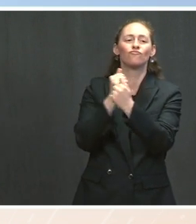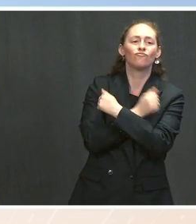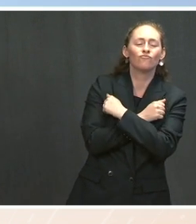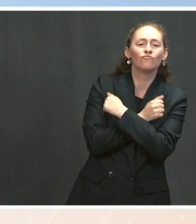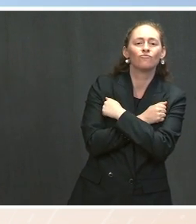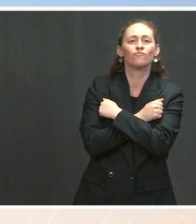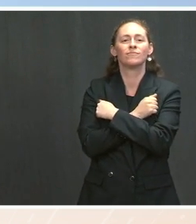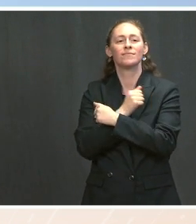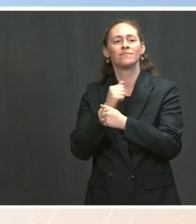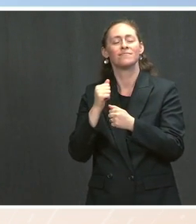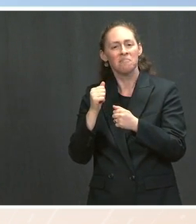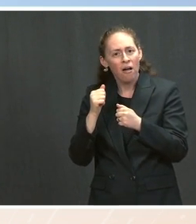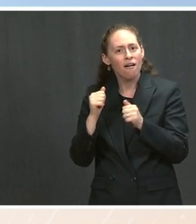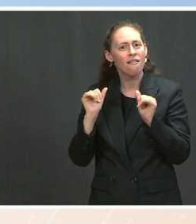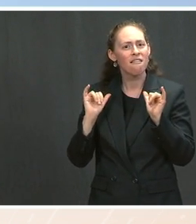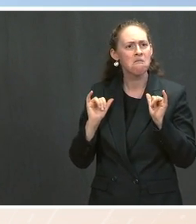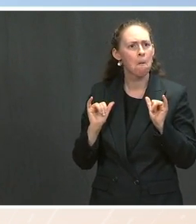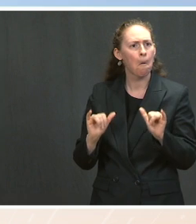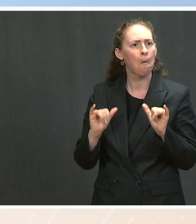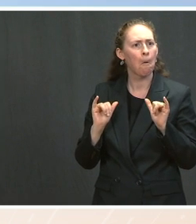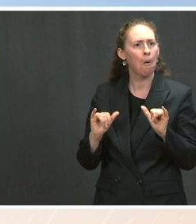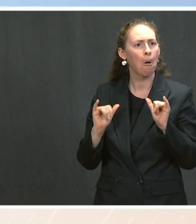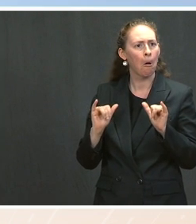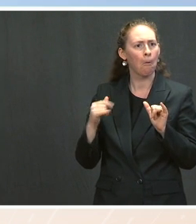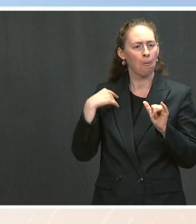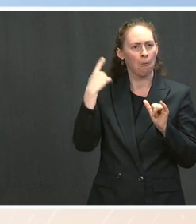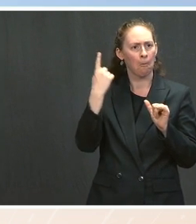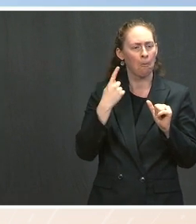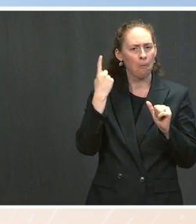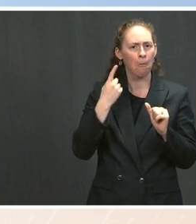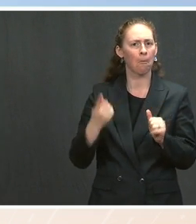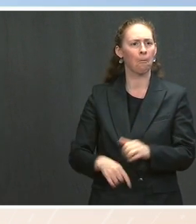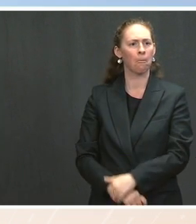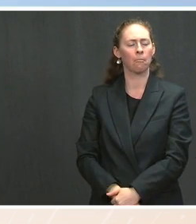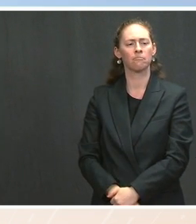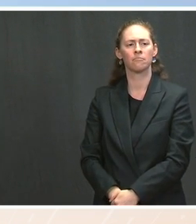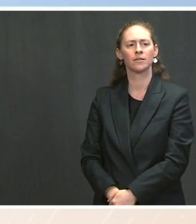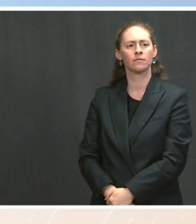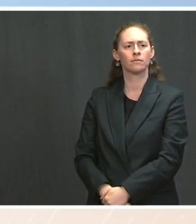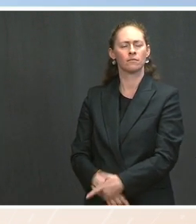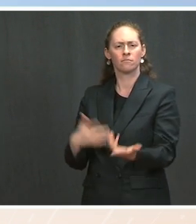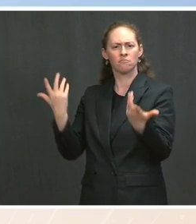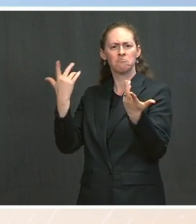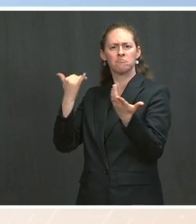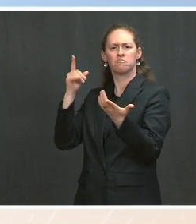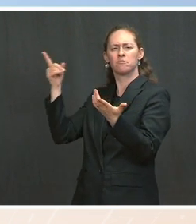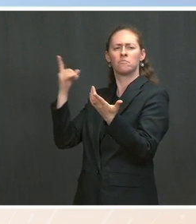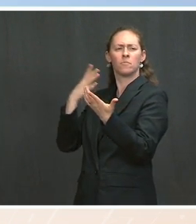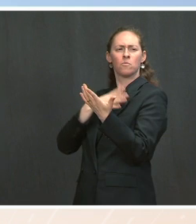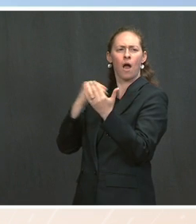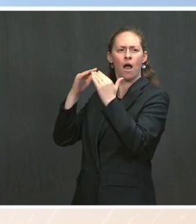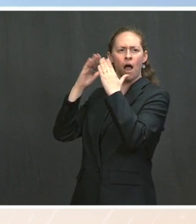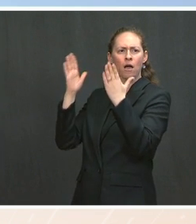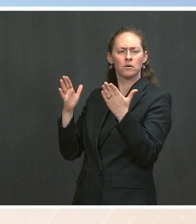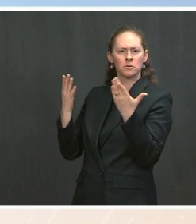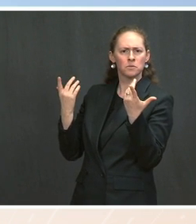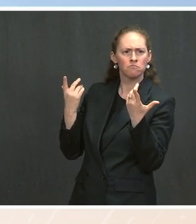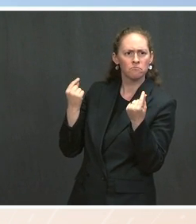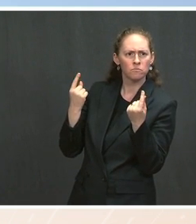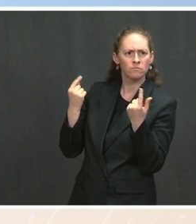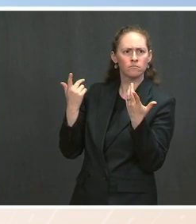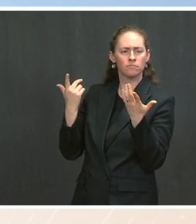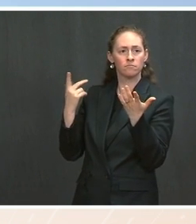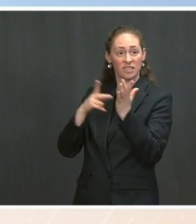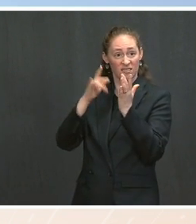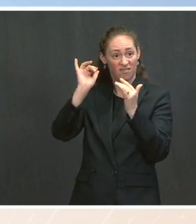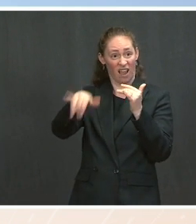considerations that went into these events over the past couple of days? And is this the norm, the new norm, the new norm going forward? I can